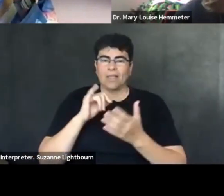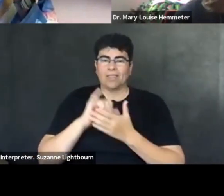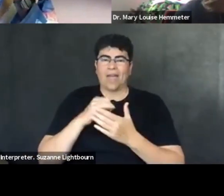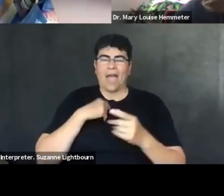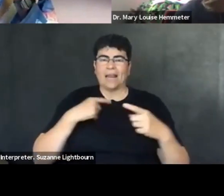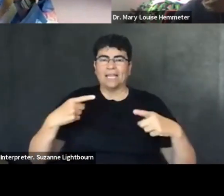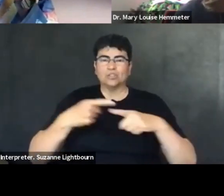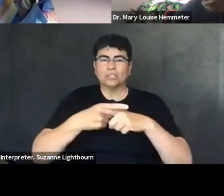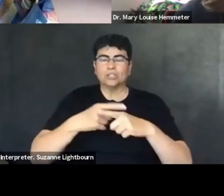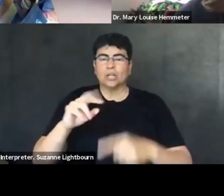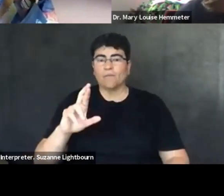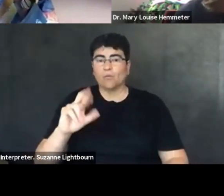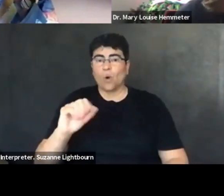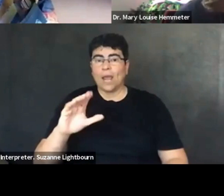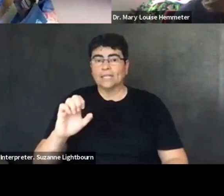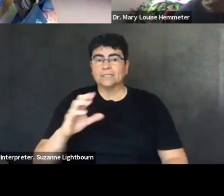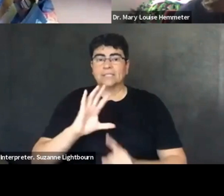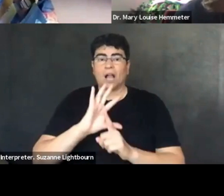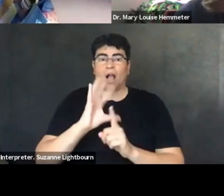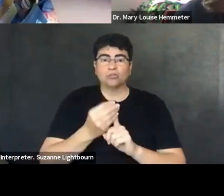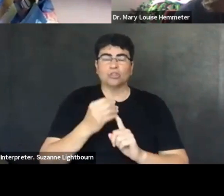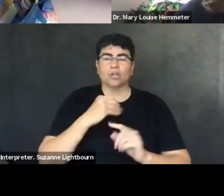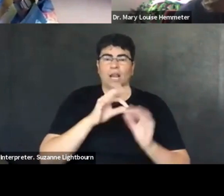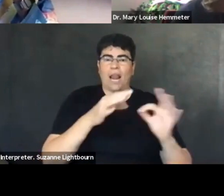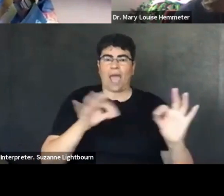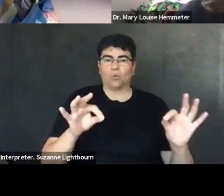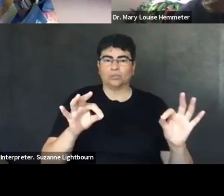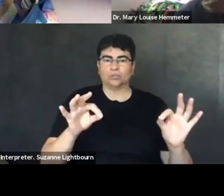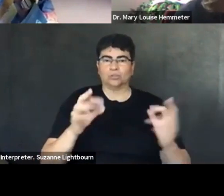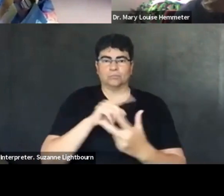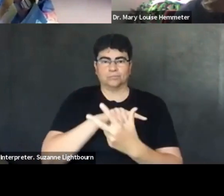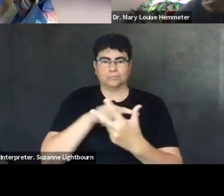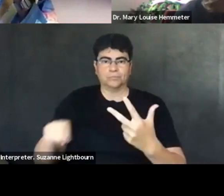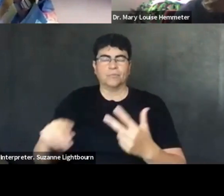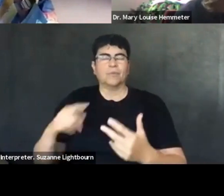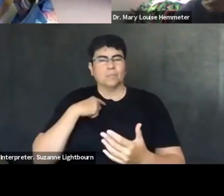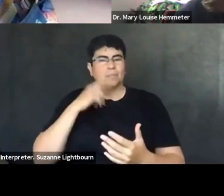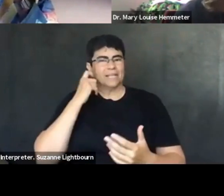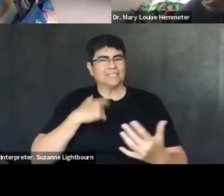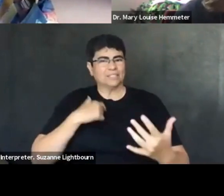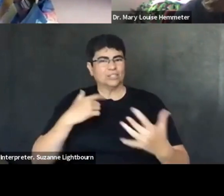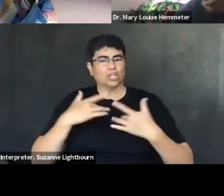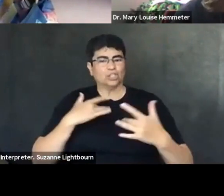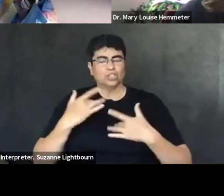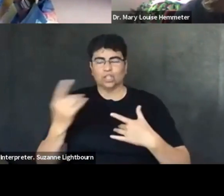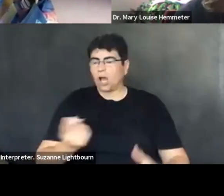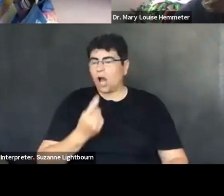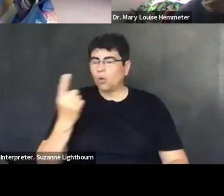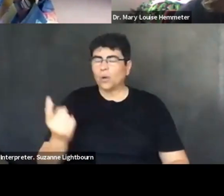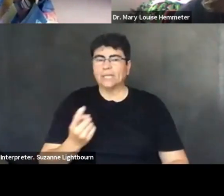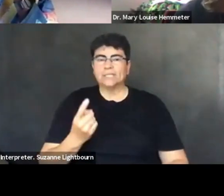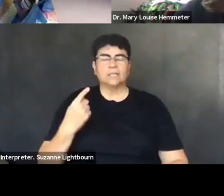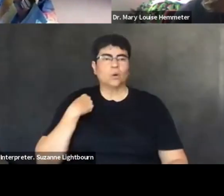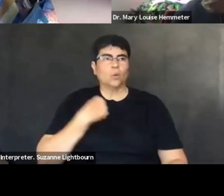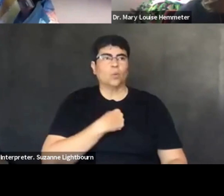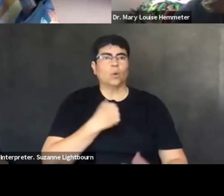and culture and language, so that there is a concern always that we